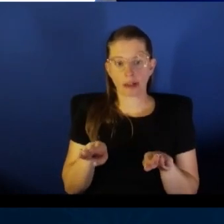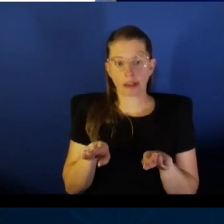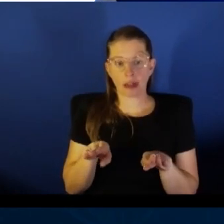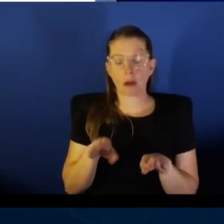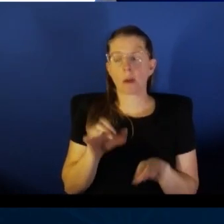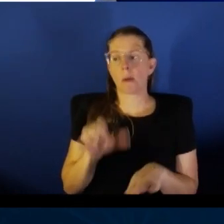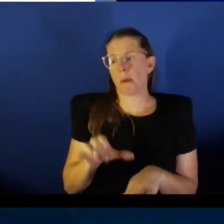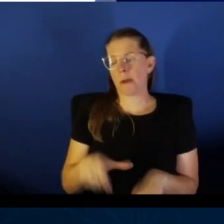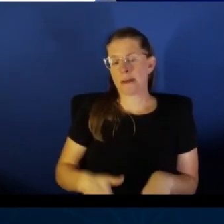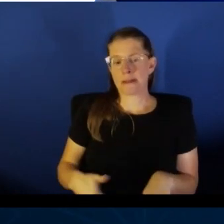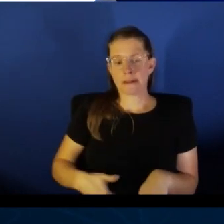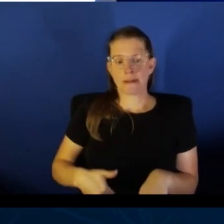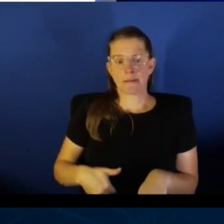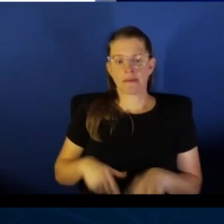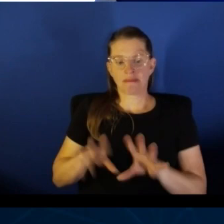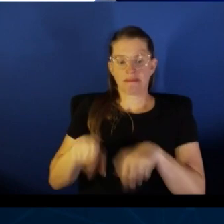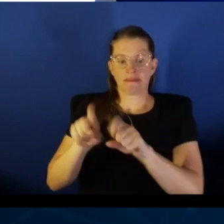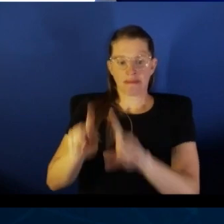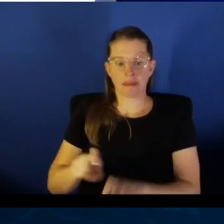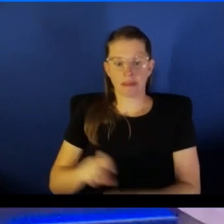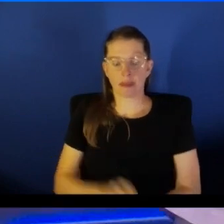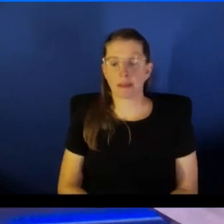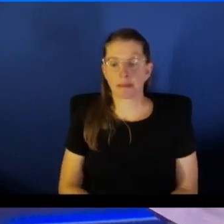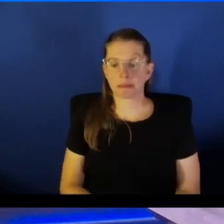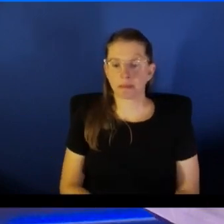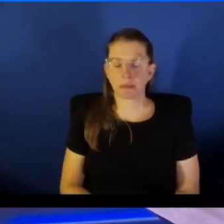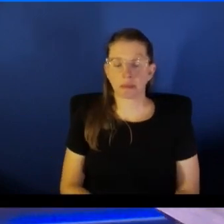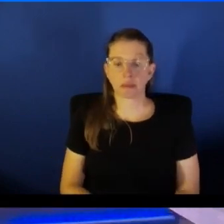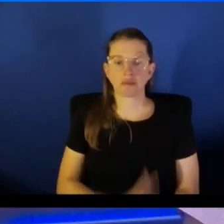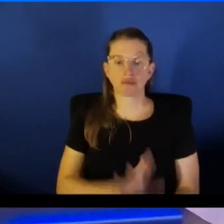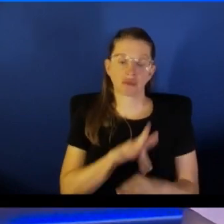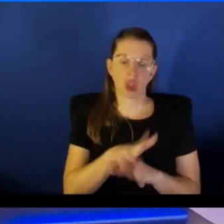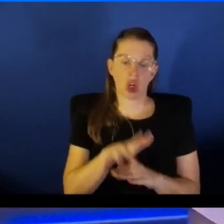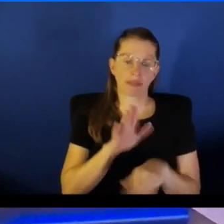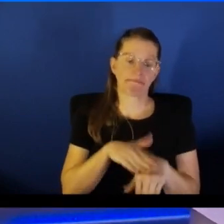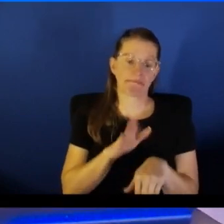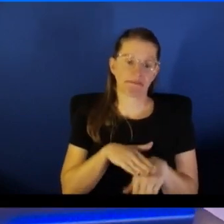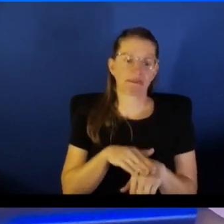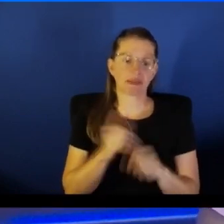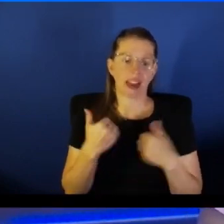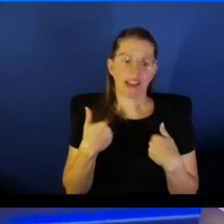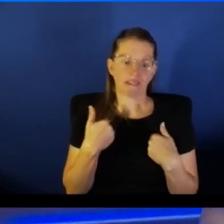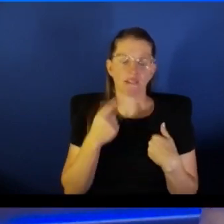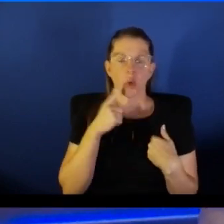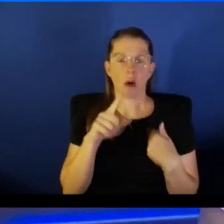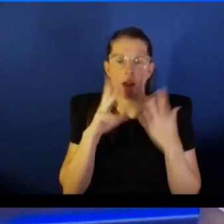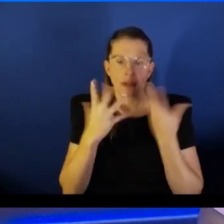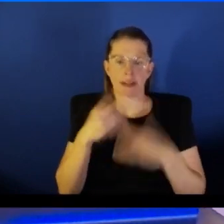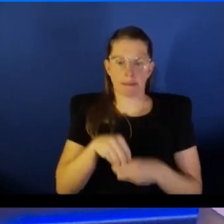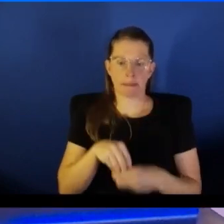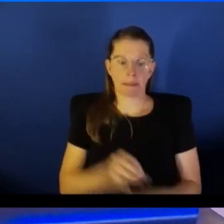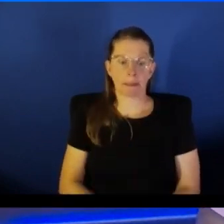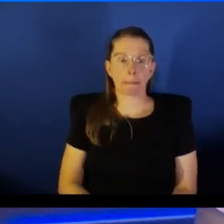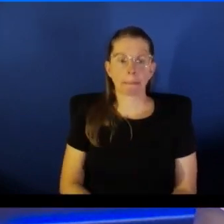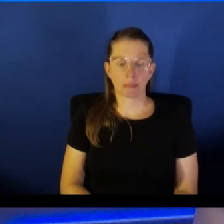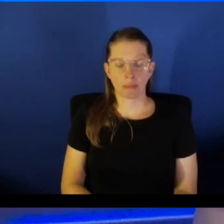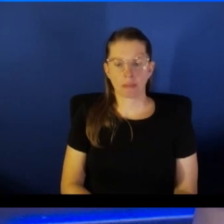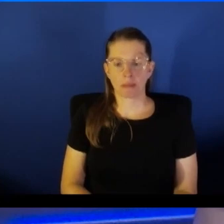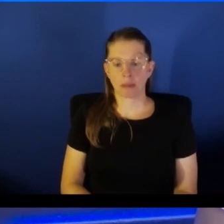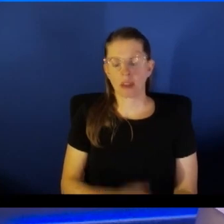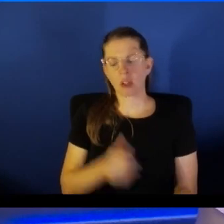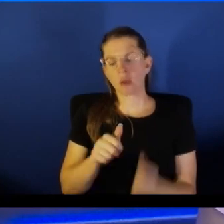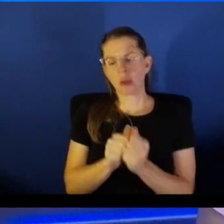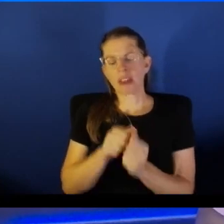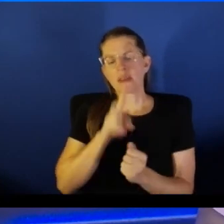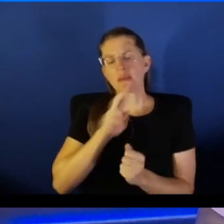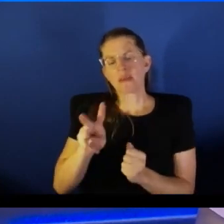go get tested? Yeah, there are some early signs of autism. With a 2-year-old, it's really